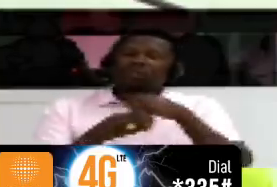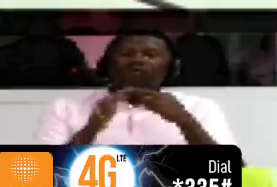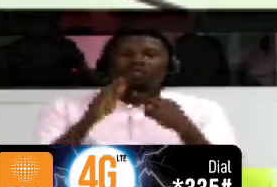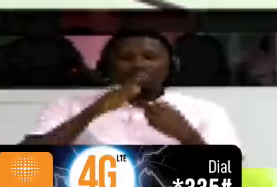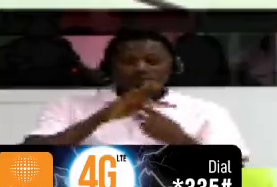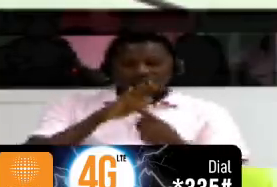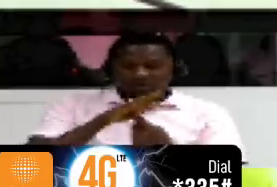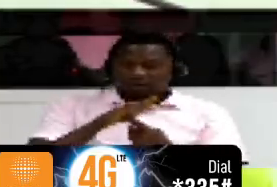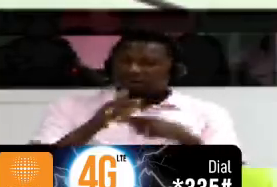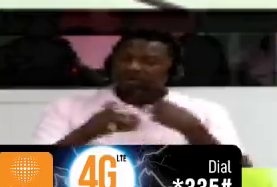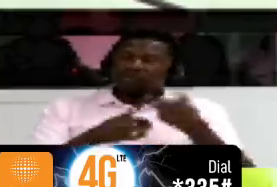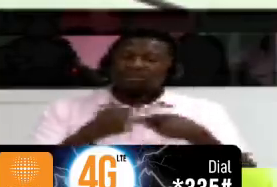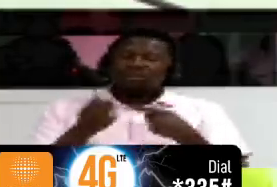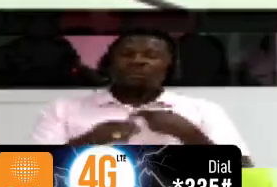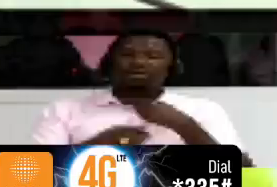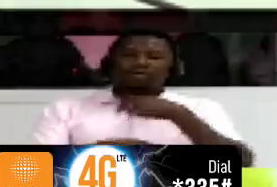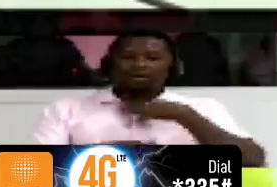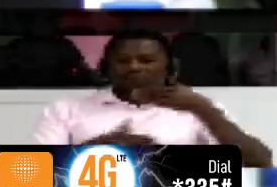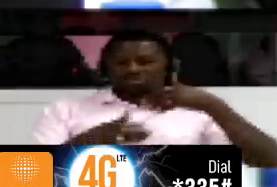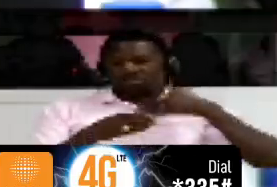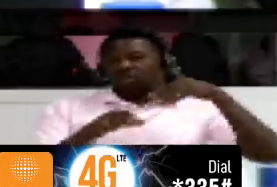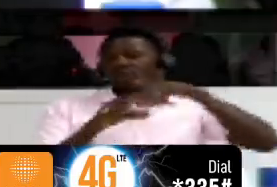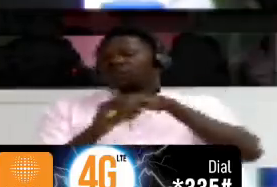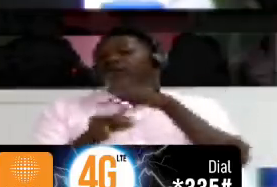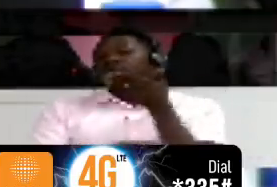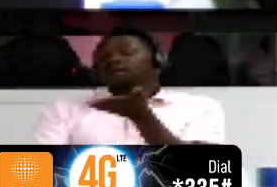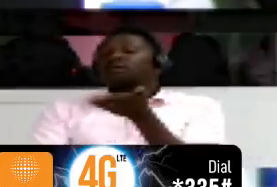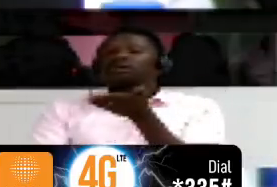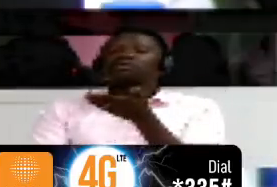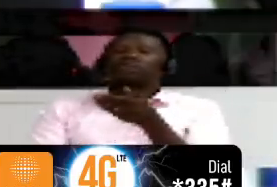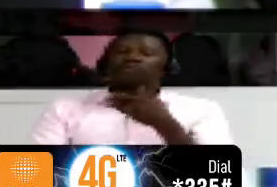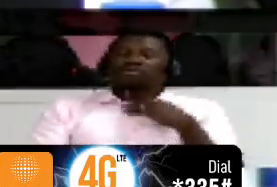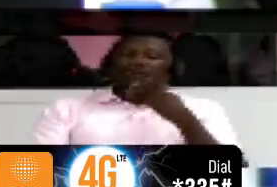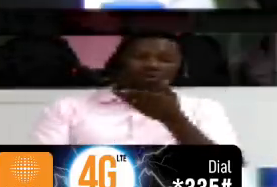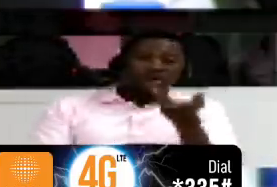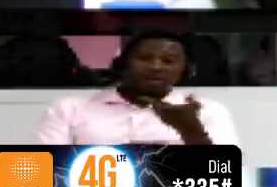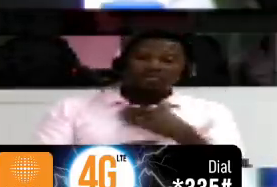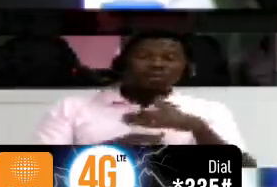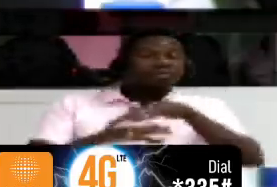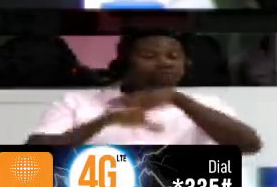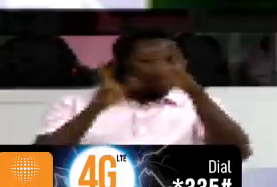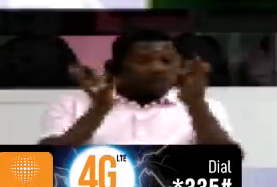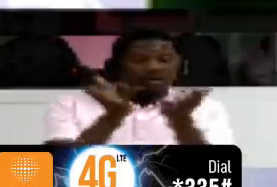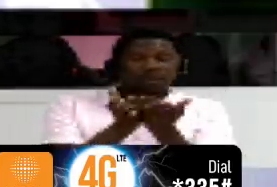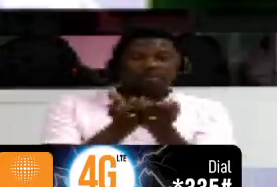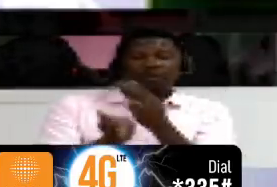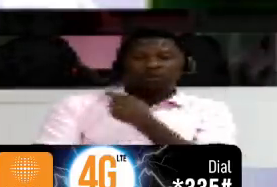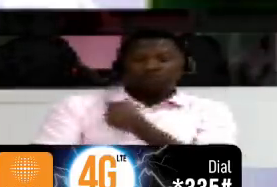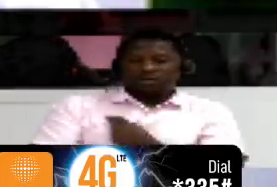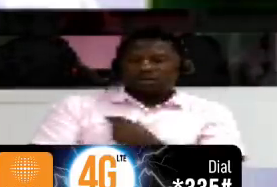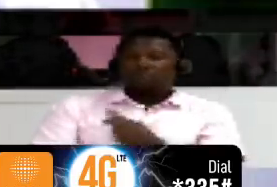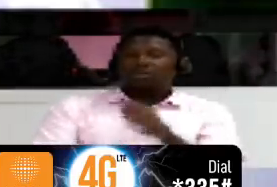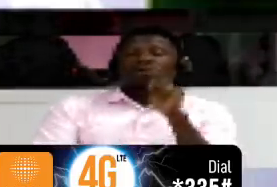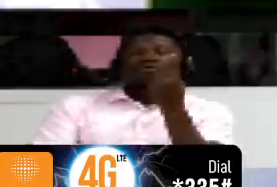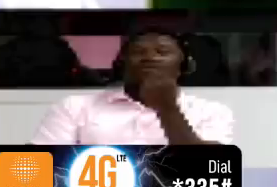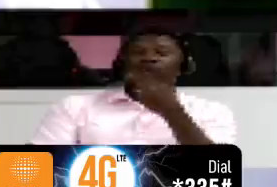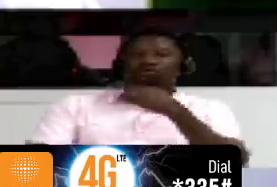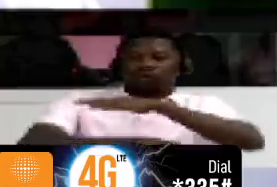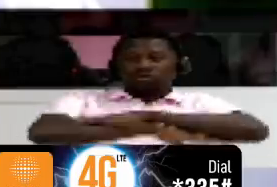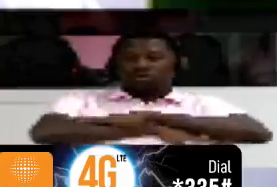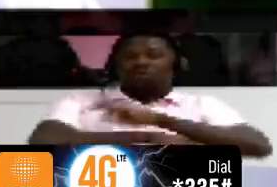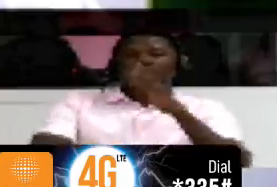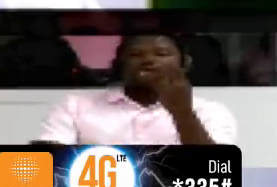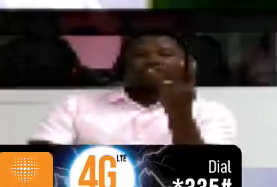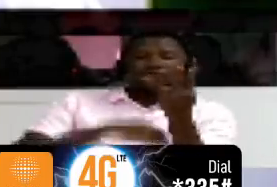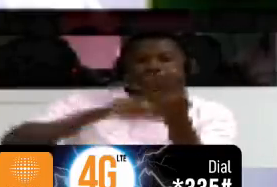student sub-union which I belong to. Nonetheless, you have the main union where the four schools or the four components